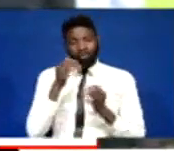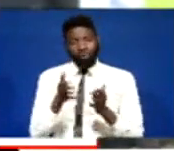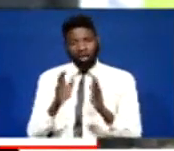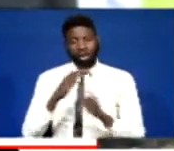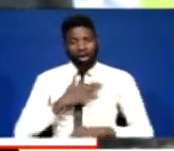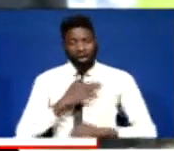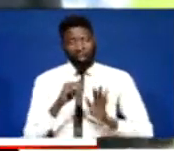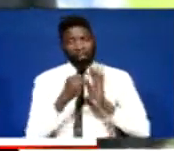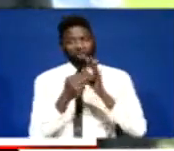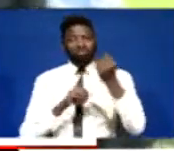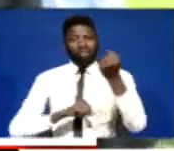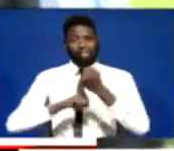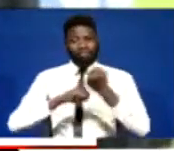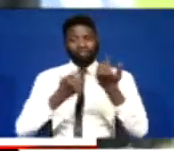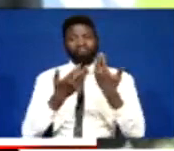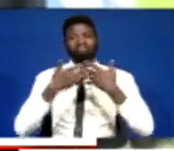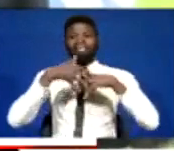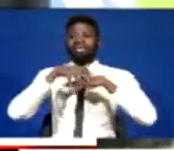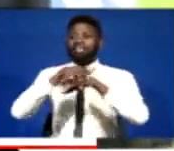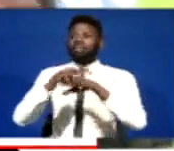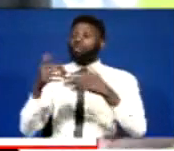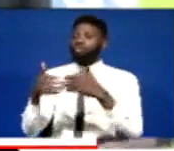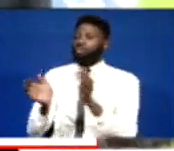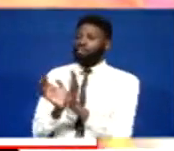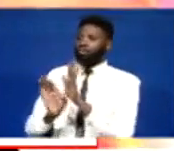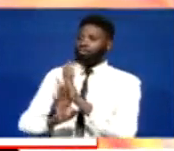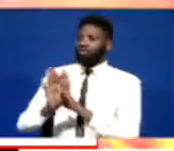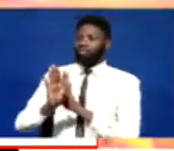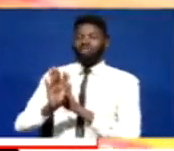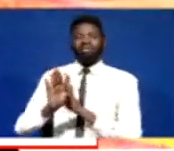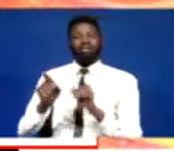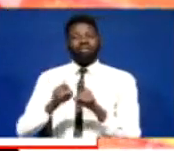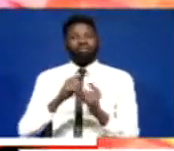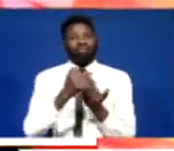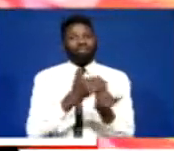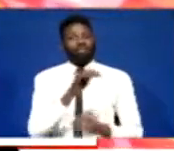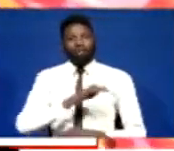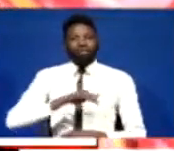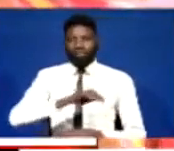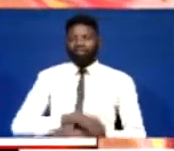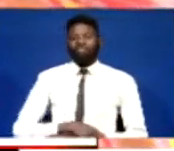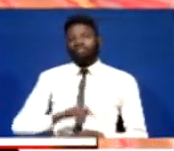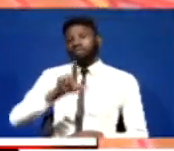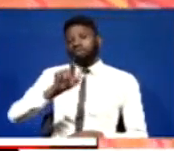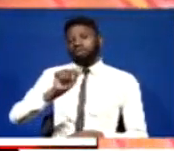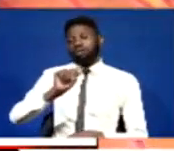it integrates community development and conservation. Lalampa also lauded the support